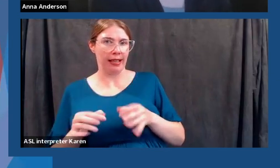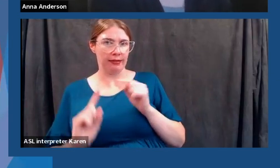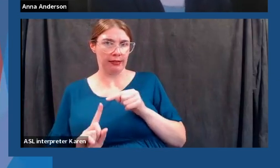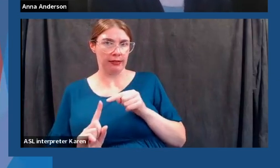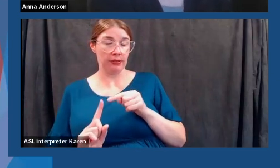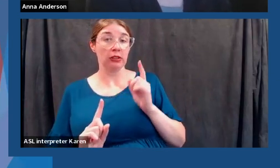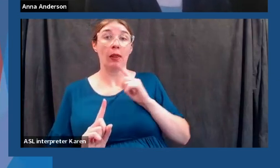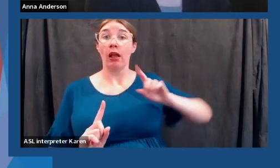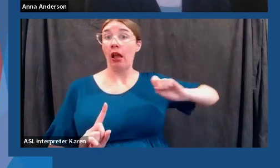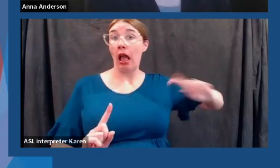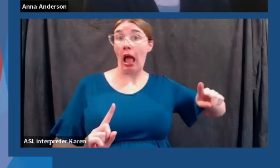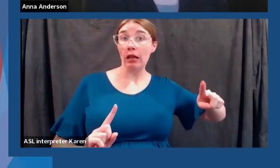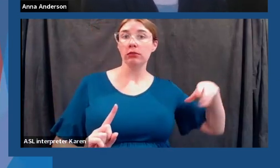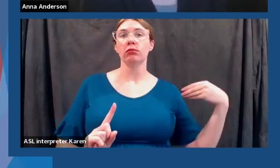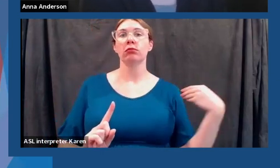should be provided.